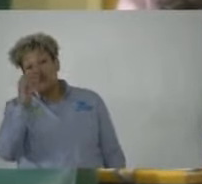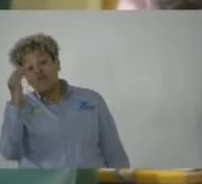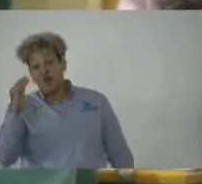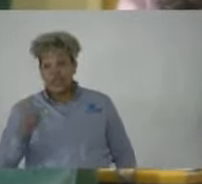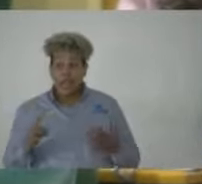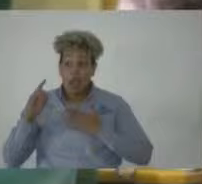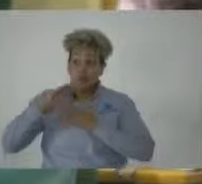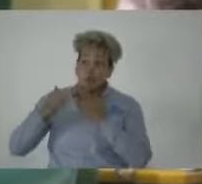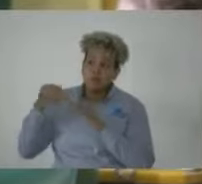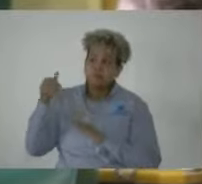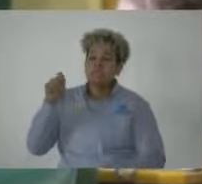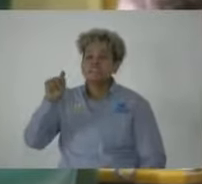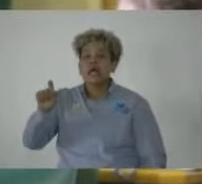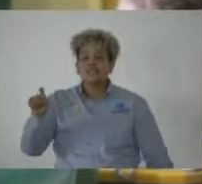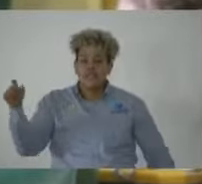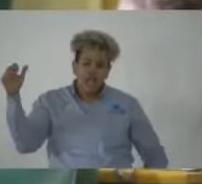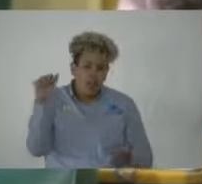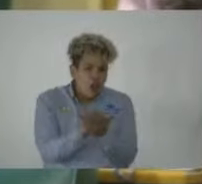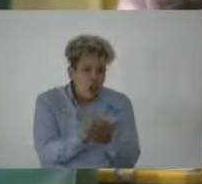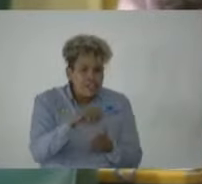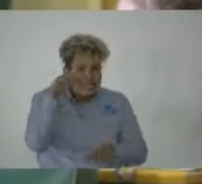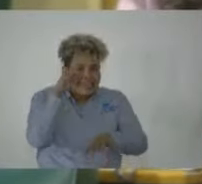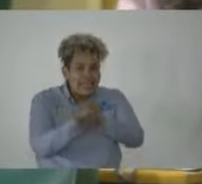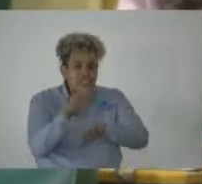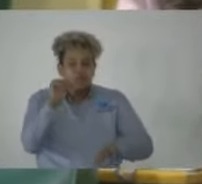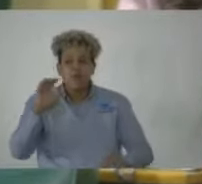2014. So they were caught by CARICOM.